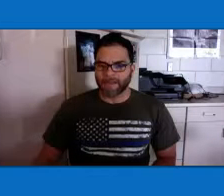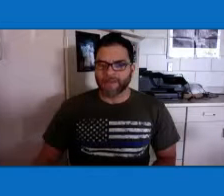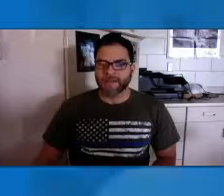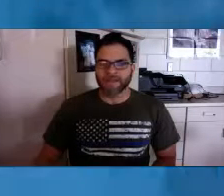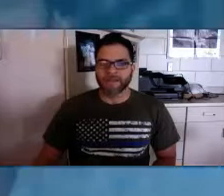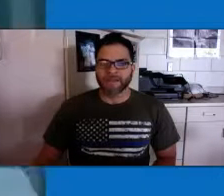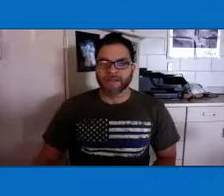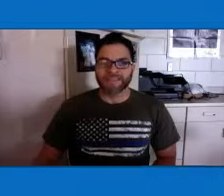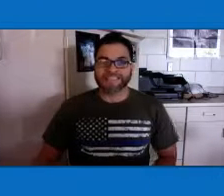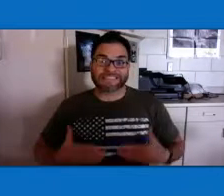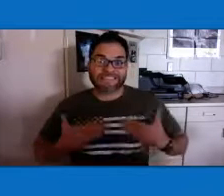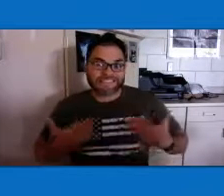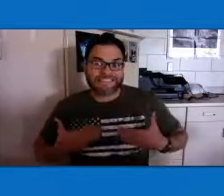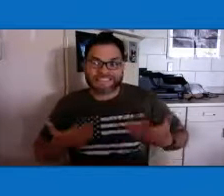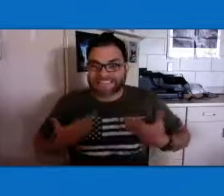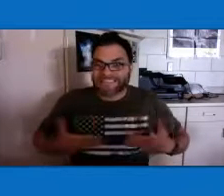Happy.